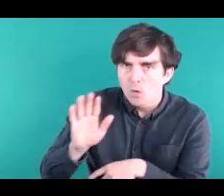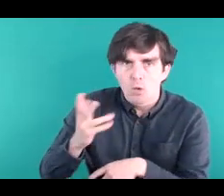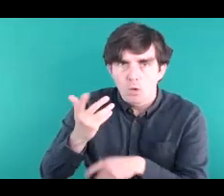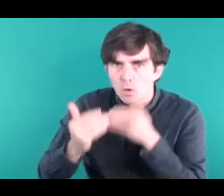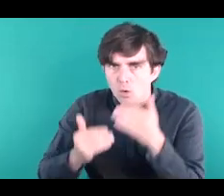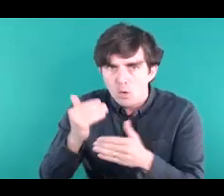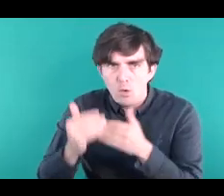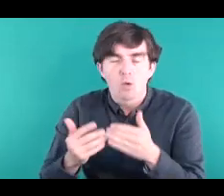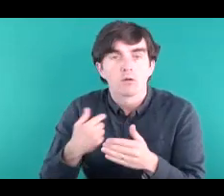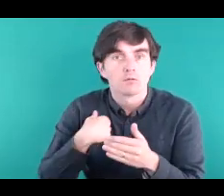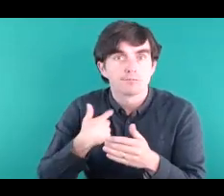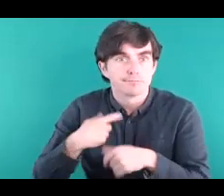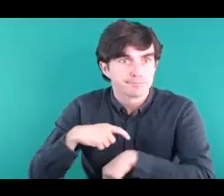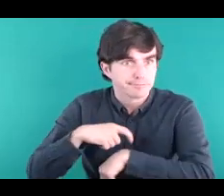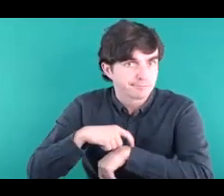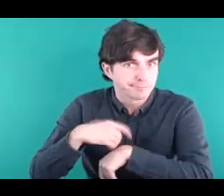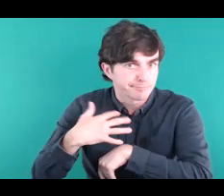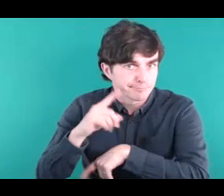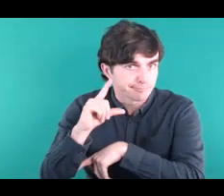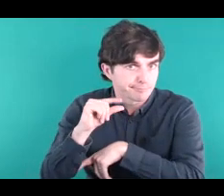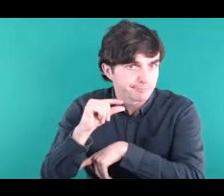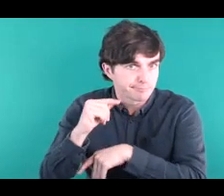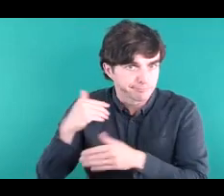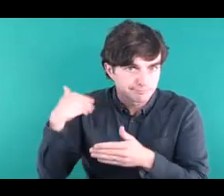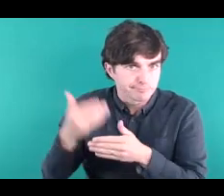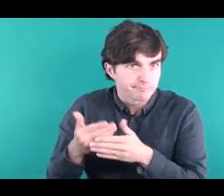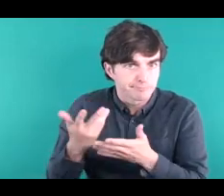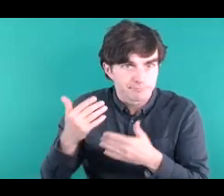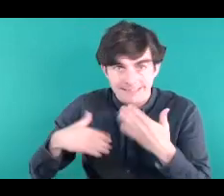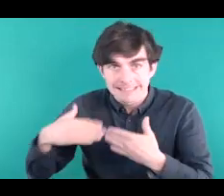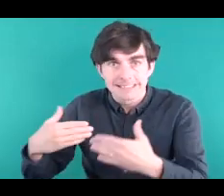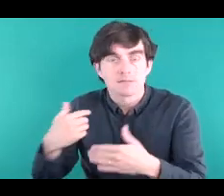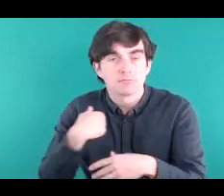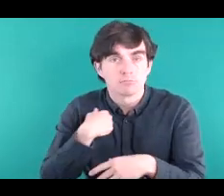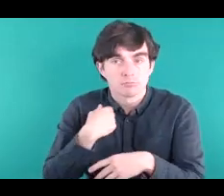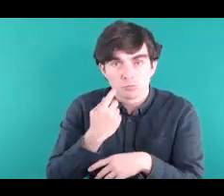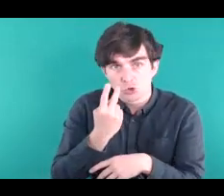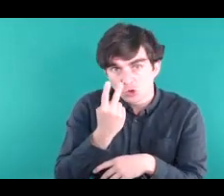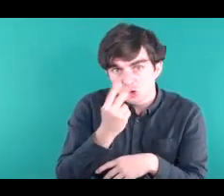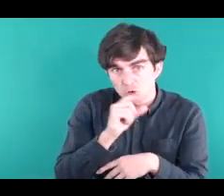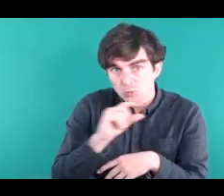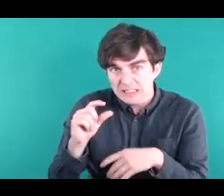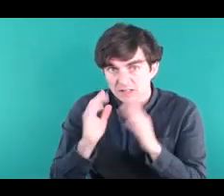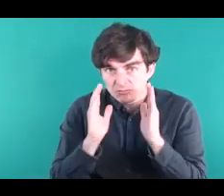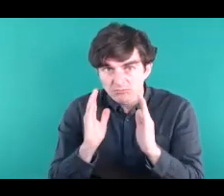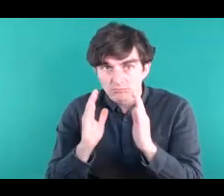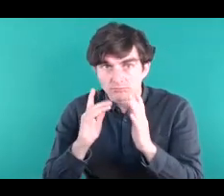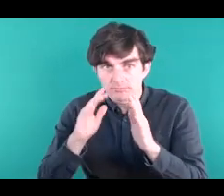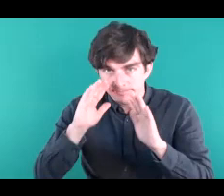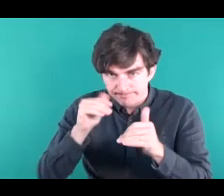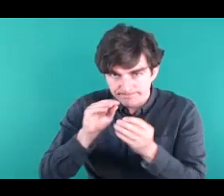weeks to work on the instrument, and then straight forward with the data collection during